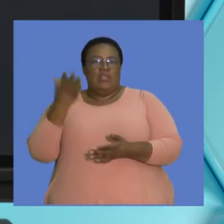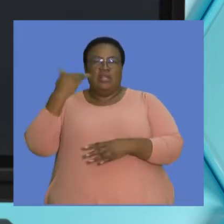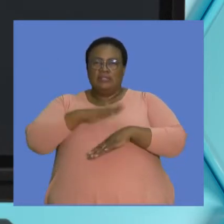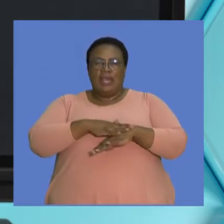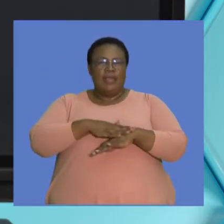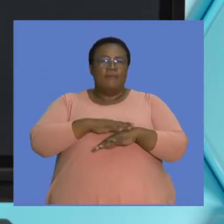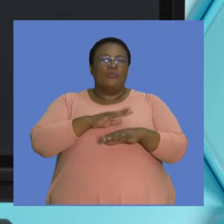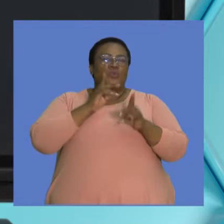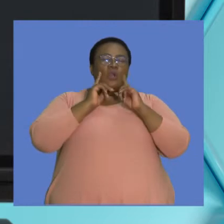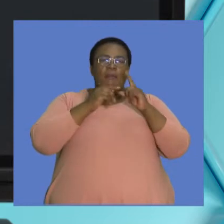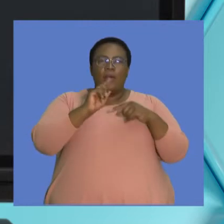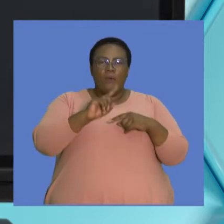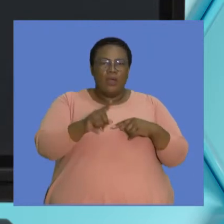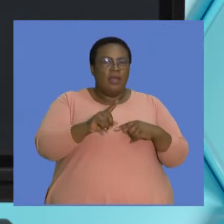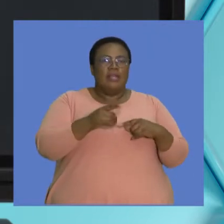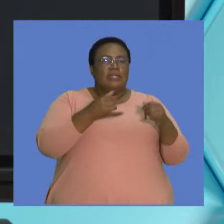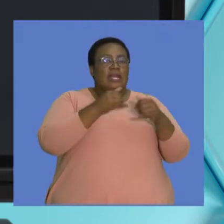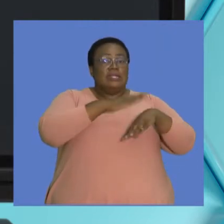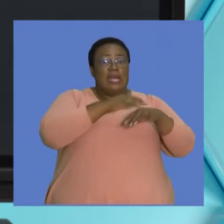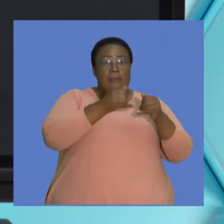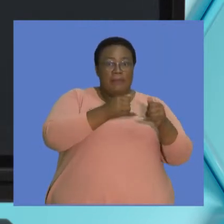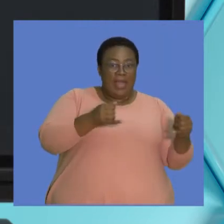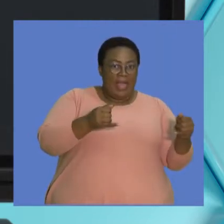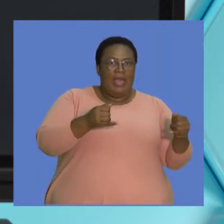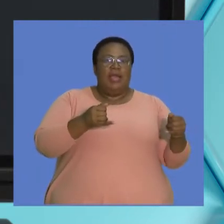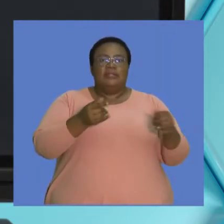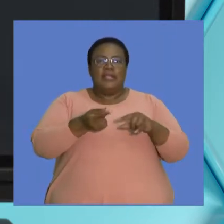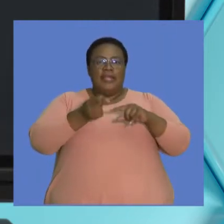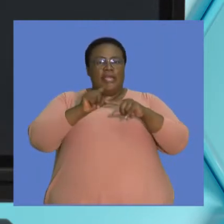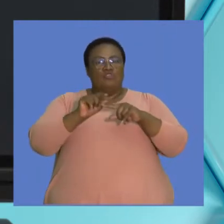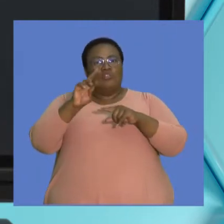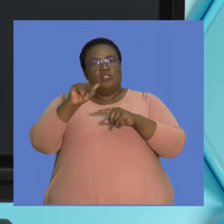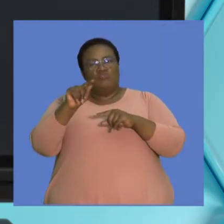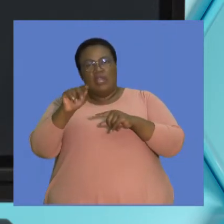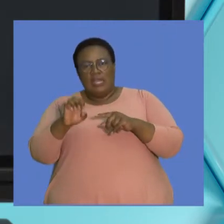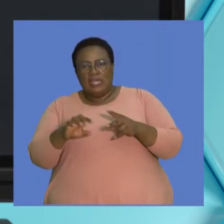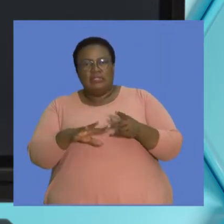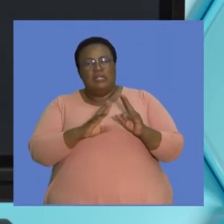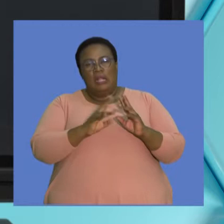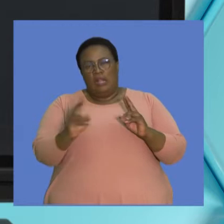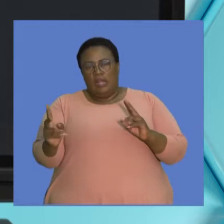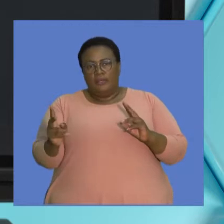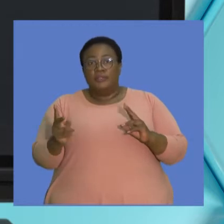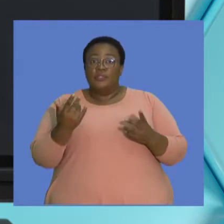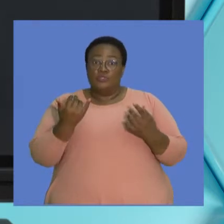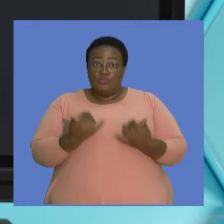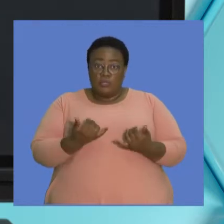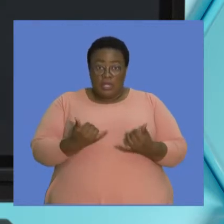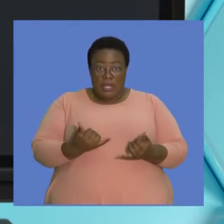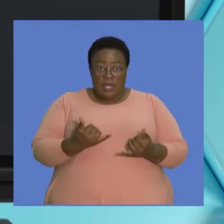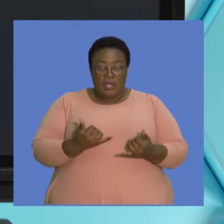at nominal and effective interest rate. Now we're going to look at the concept of sinking